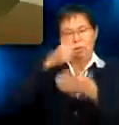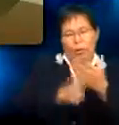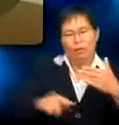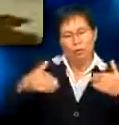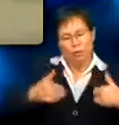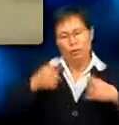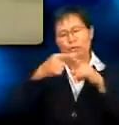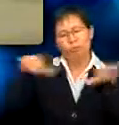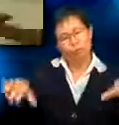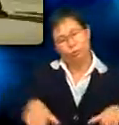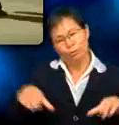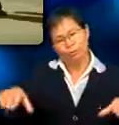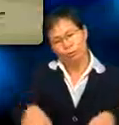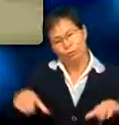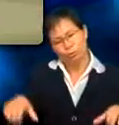have to do.